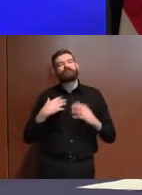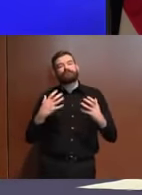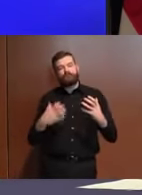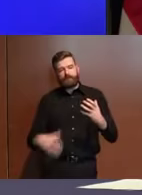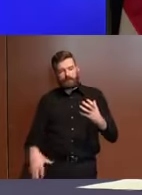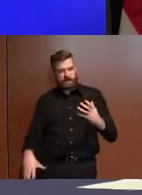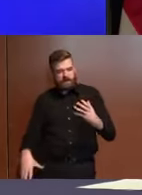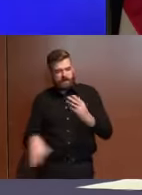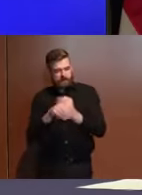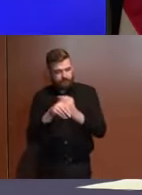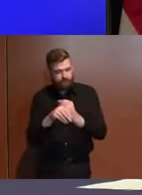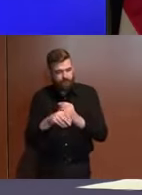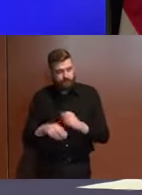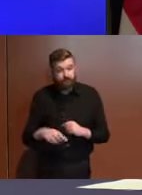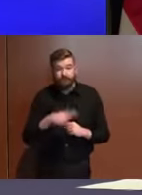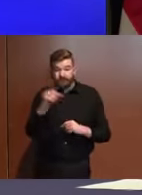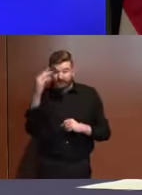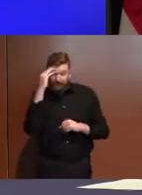alone,